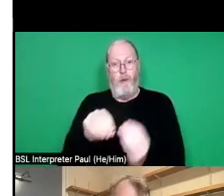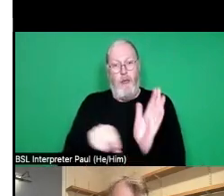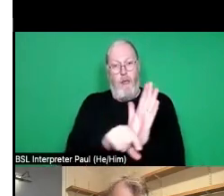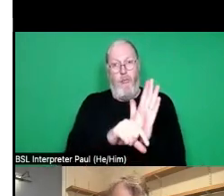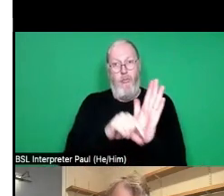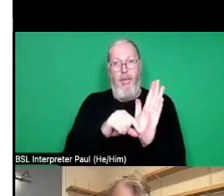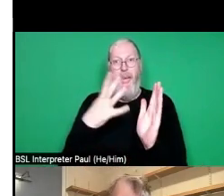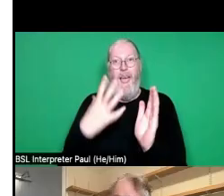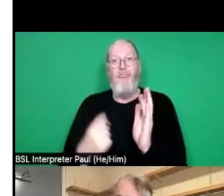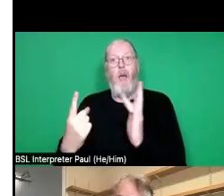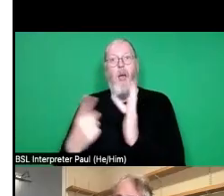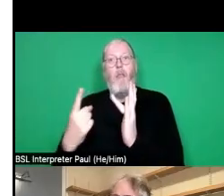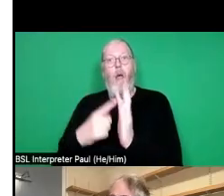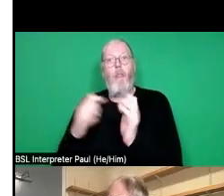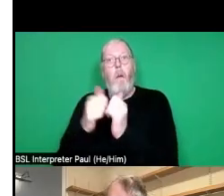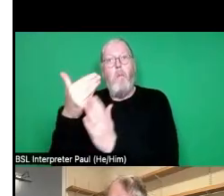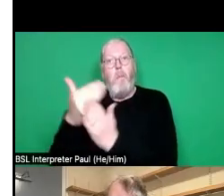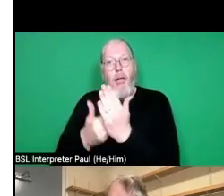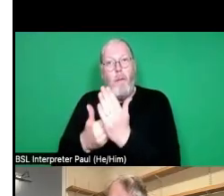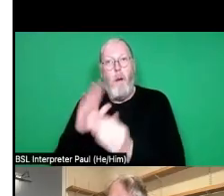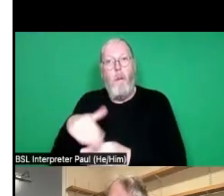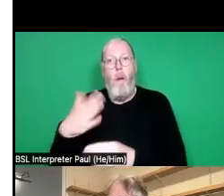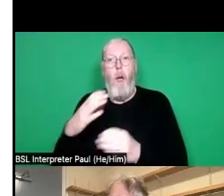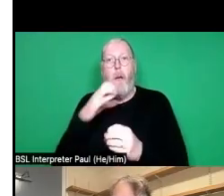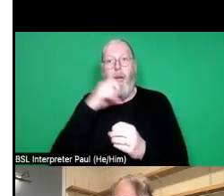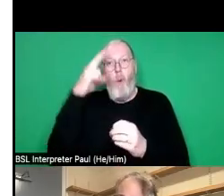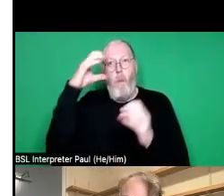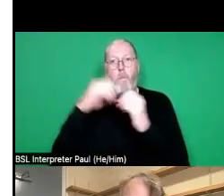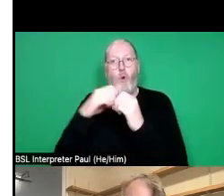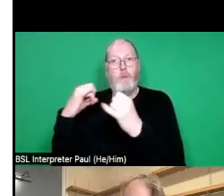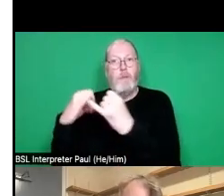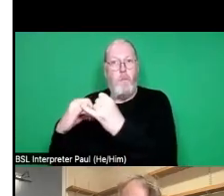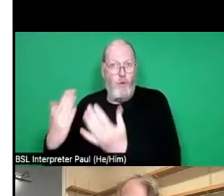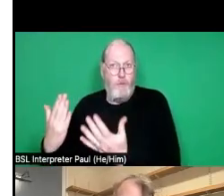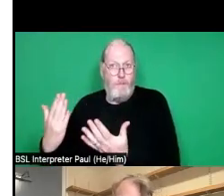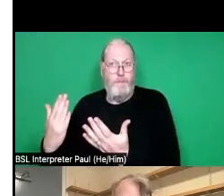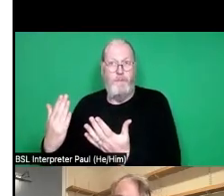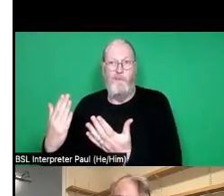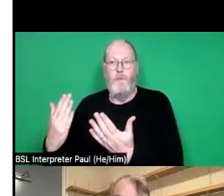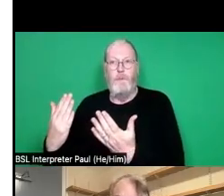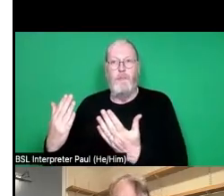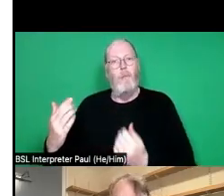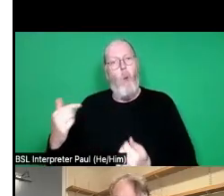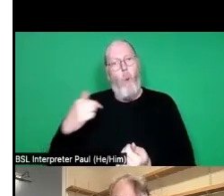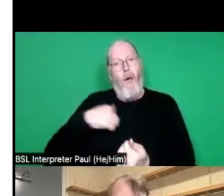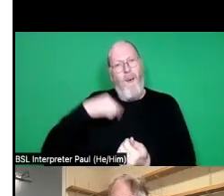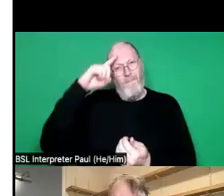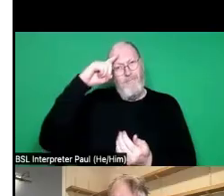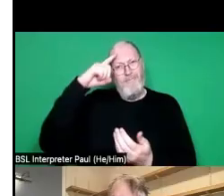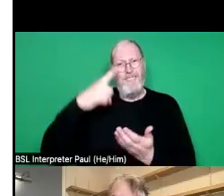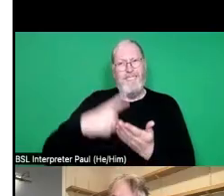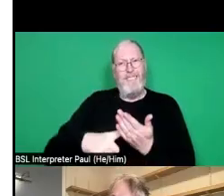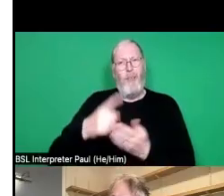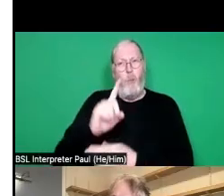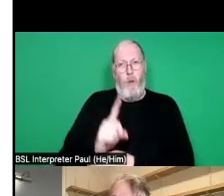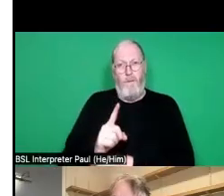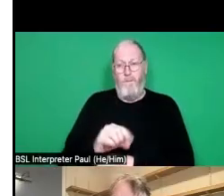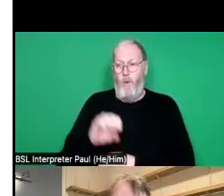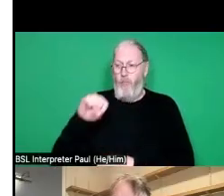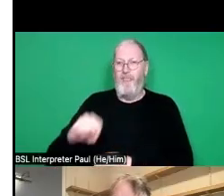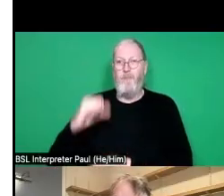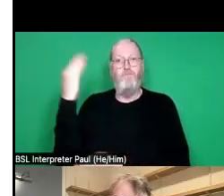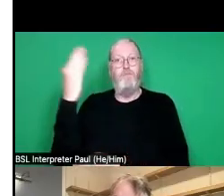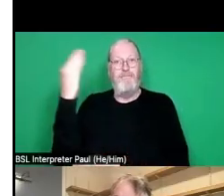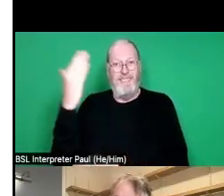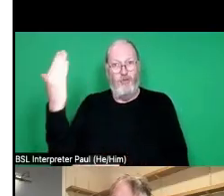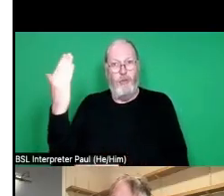points to one or two interesting examples. So what I decided to do in order to prepare for this presentation was